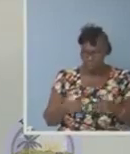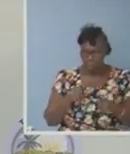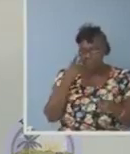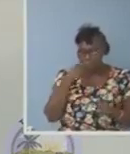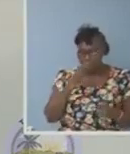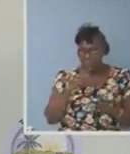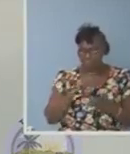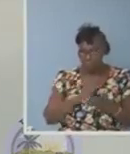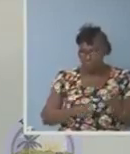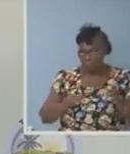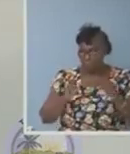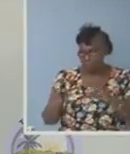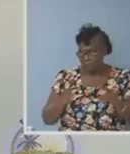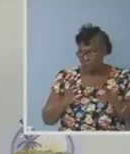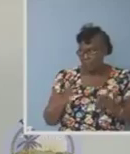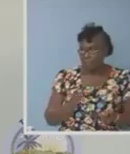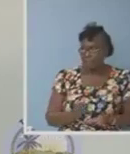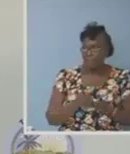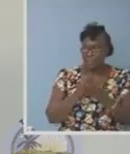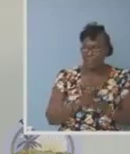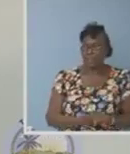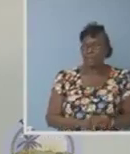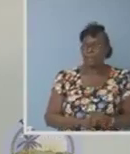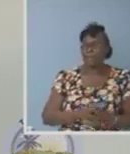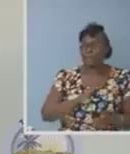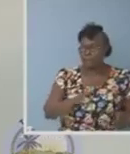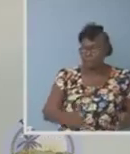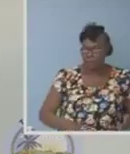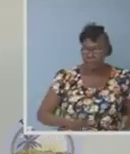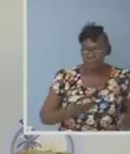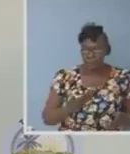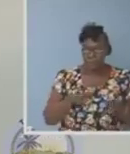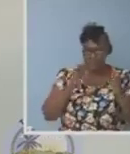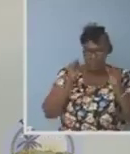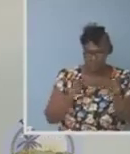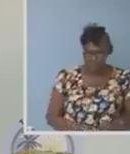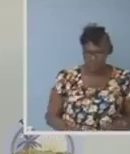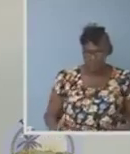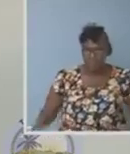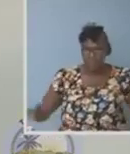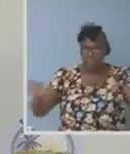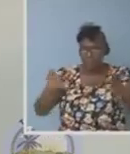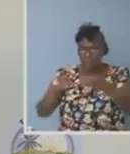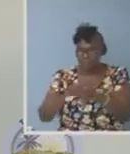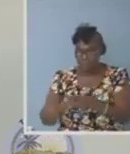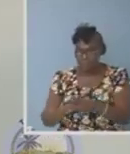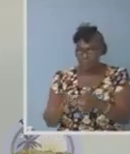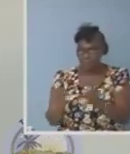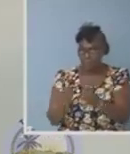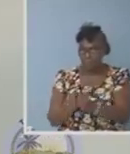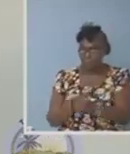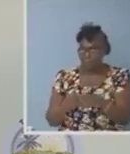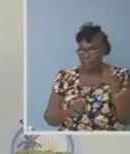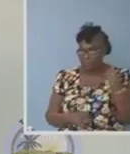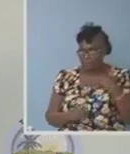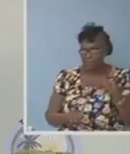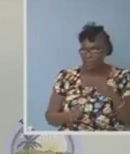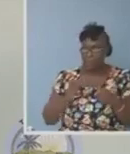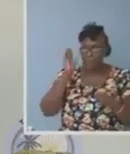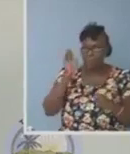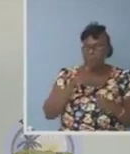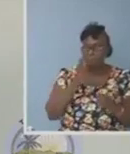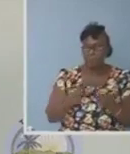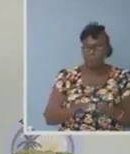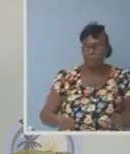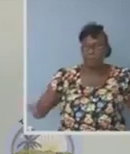also recognized that the willingness and the ability to connect with Tobago will be very important. So